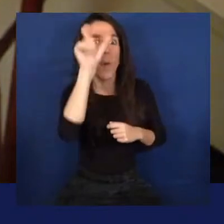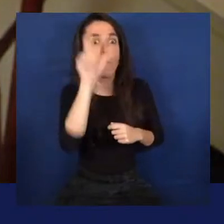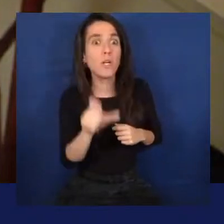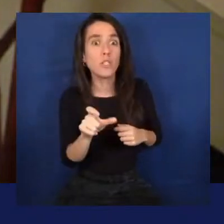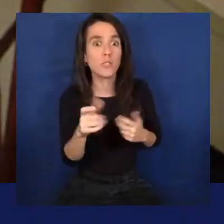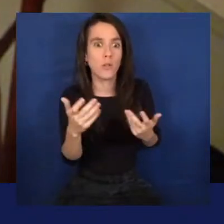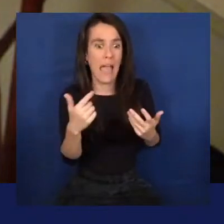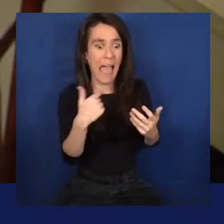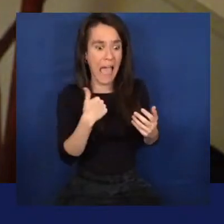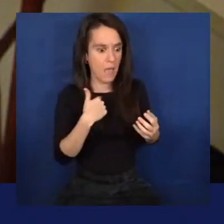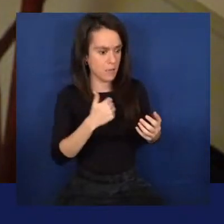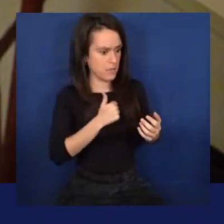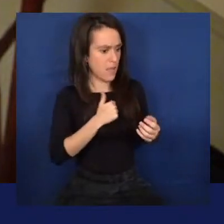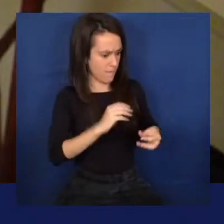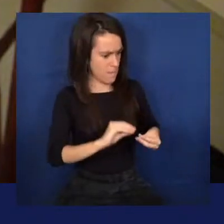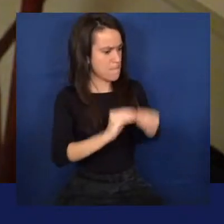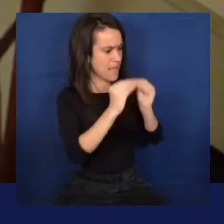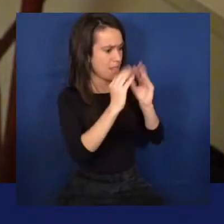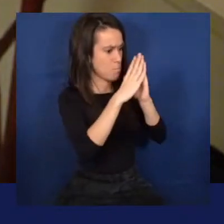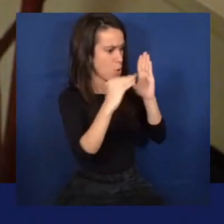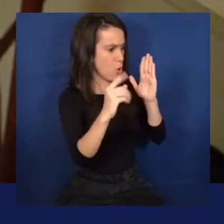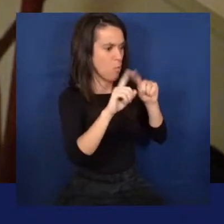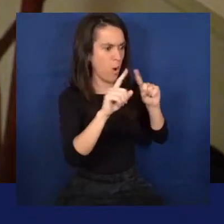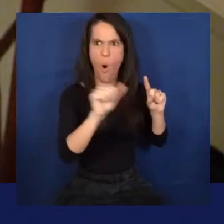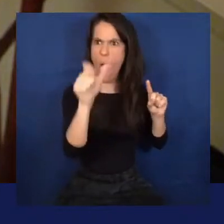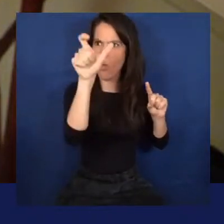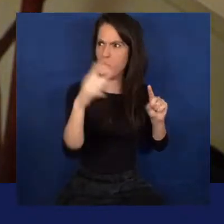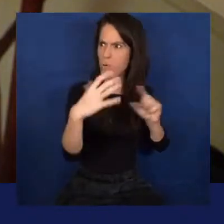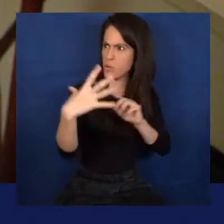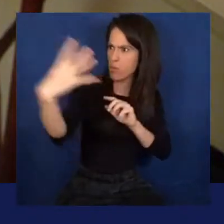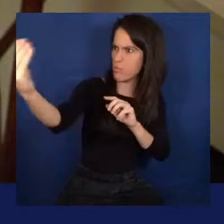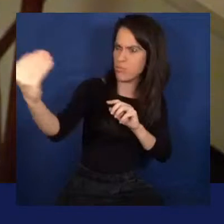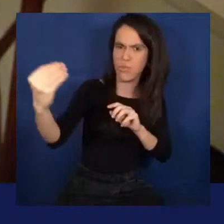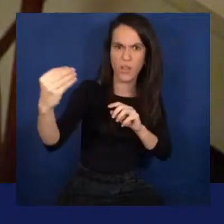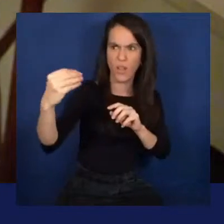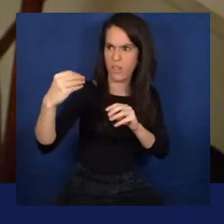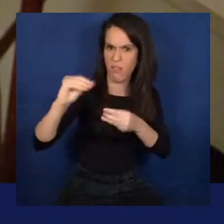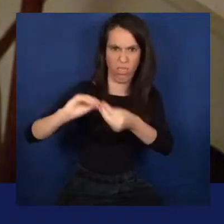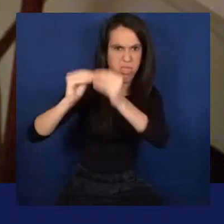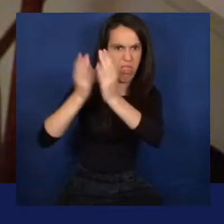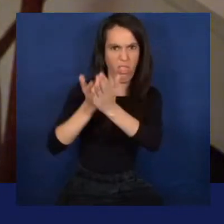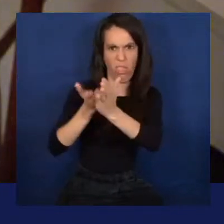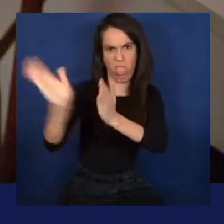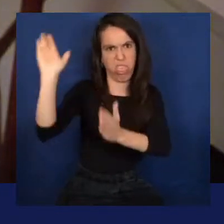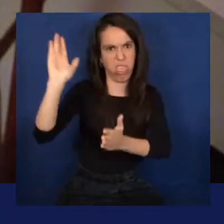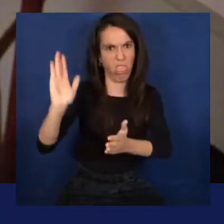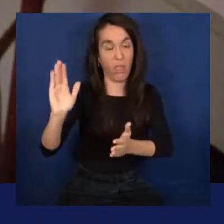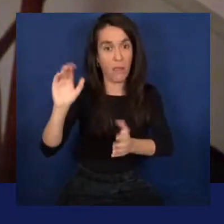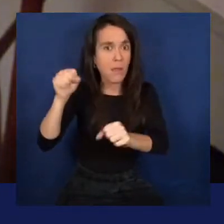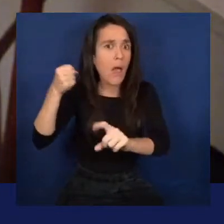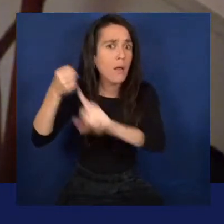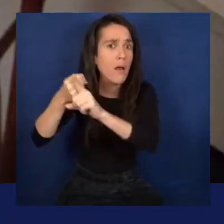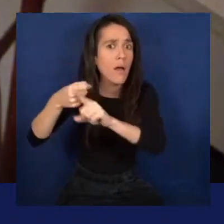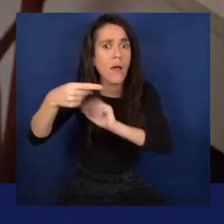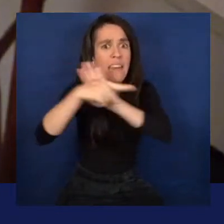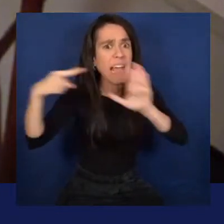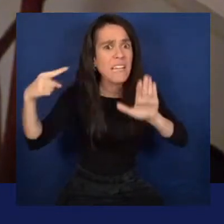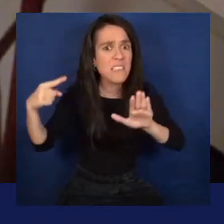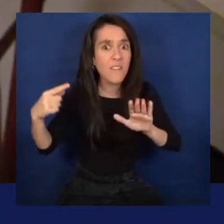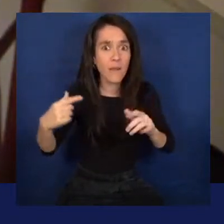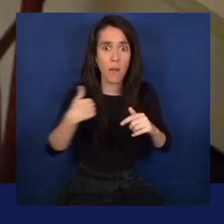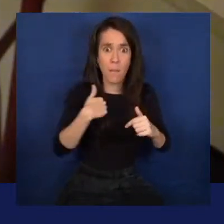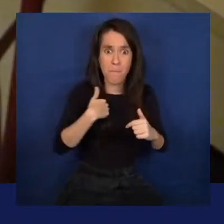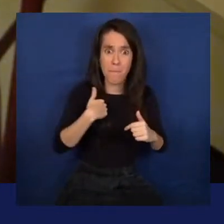abusing it, that's hard. I mean, but in theory, you can do a lot of damage. You can do a lot of good, but the same